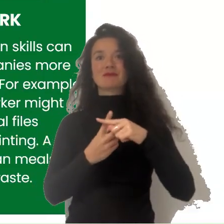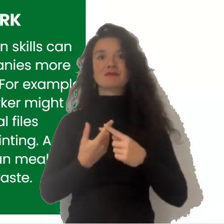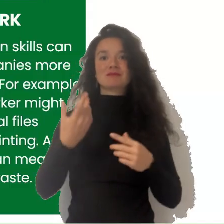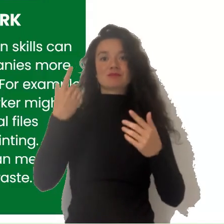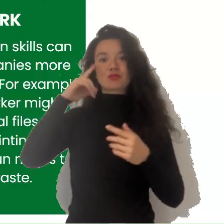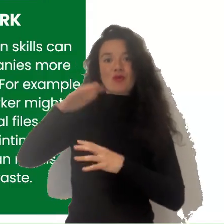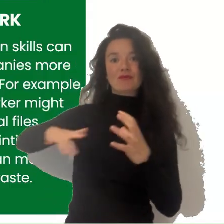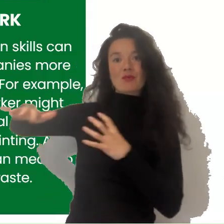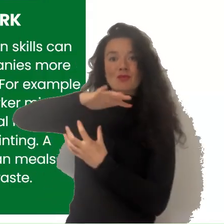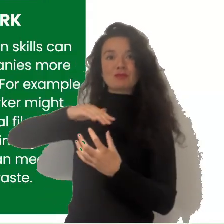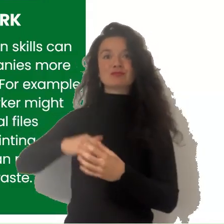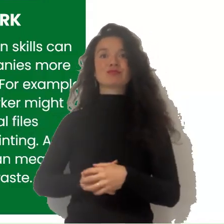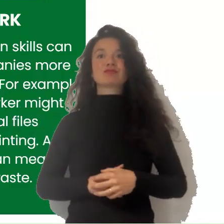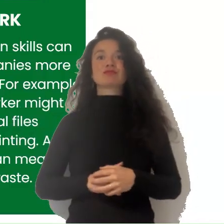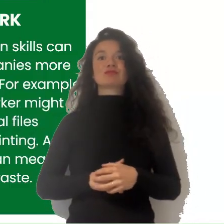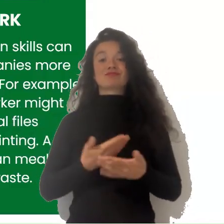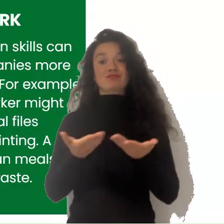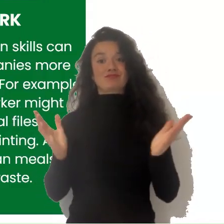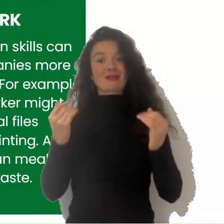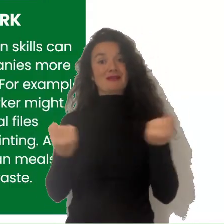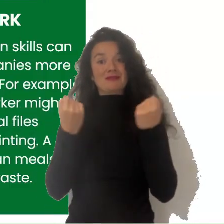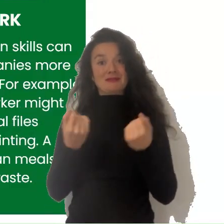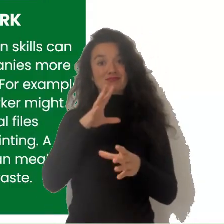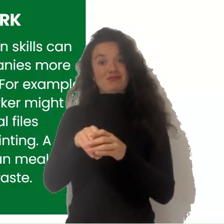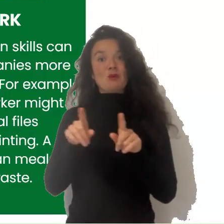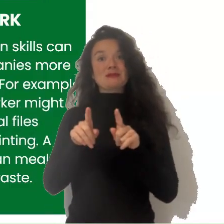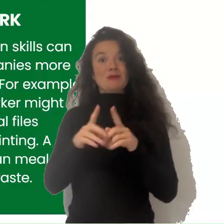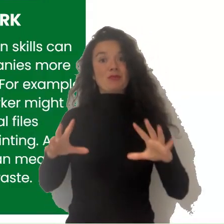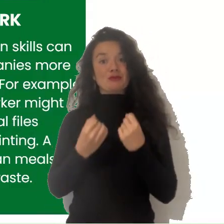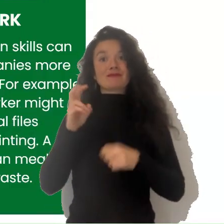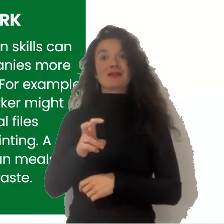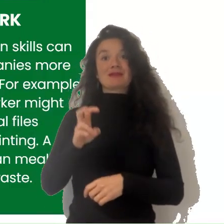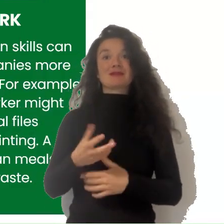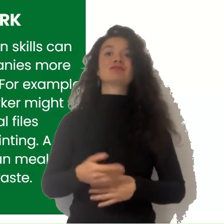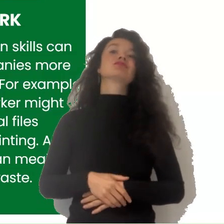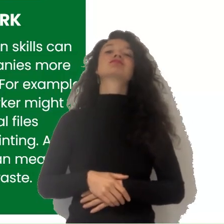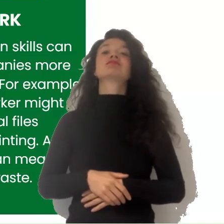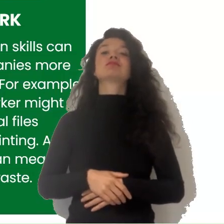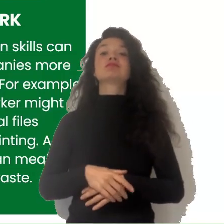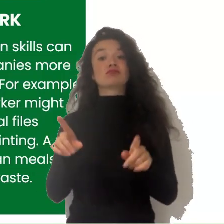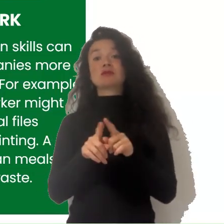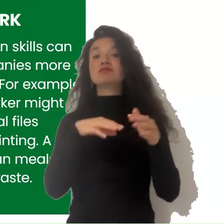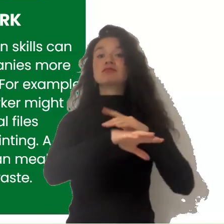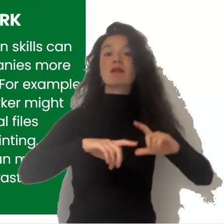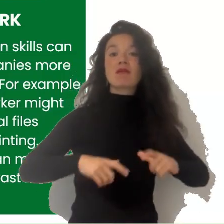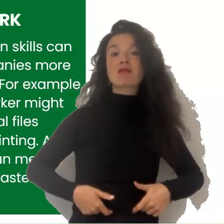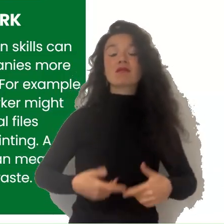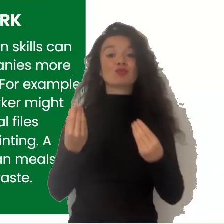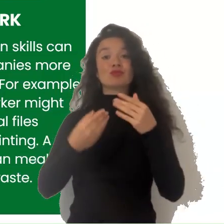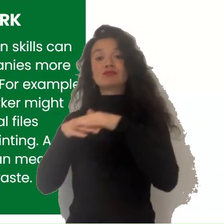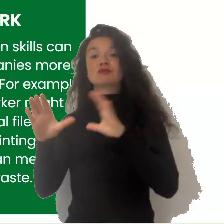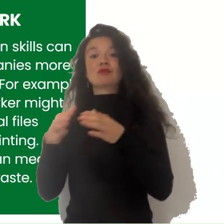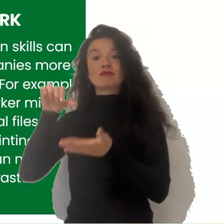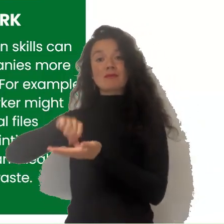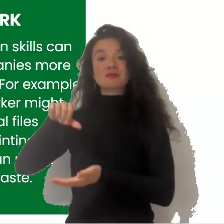projects and do sustainable daily lifestyle. And lastly, of course, work is another major